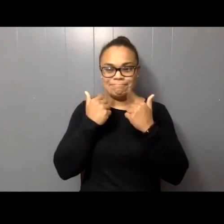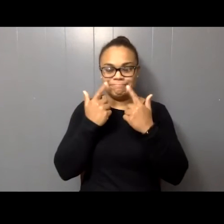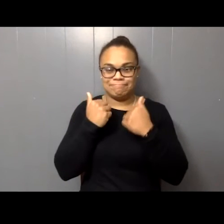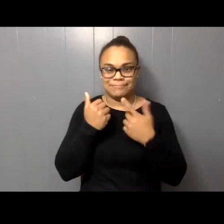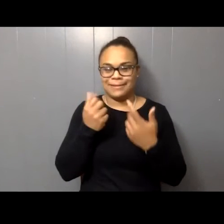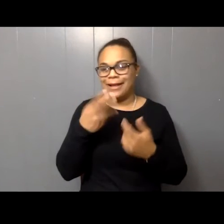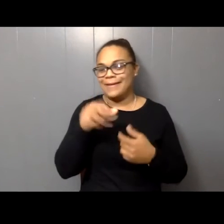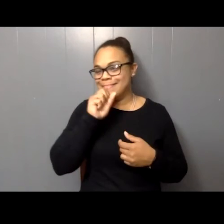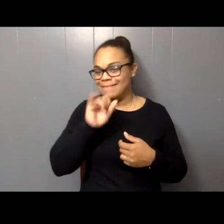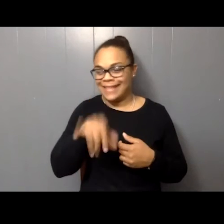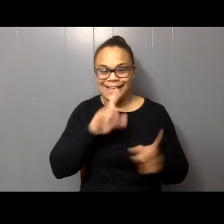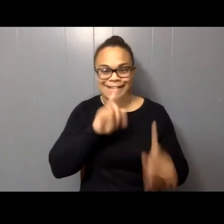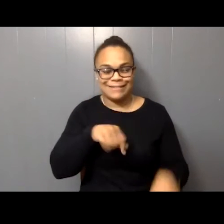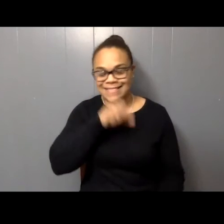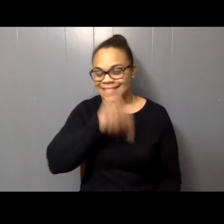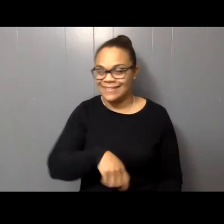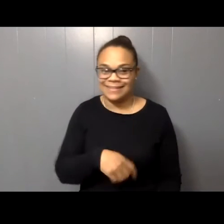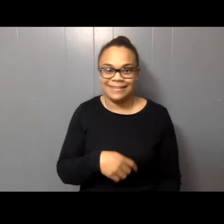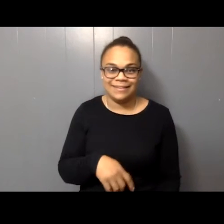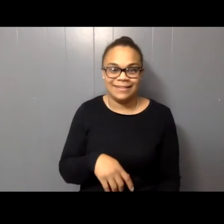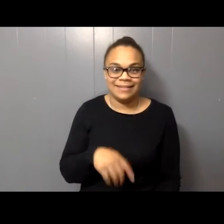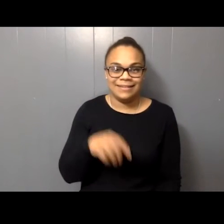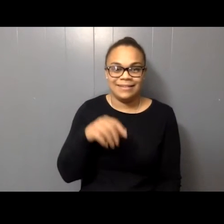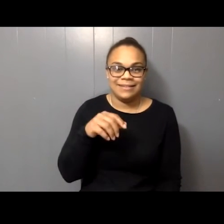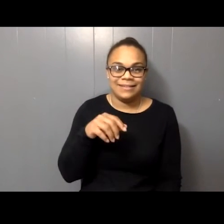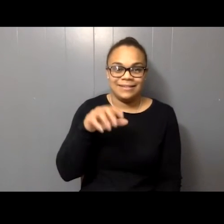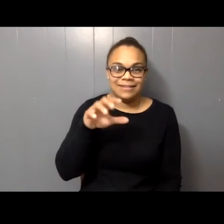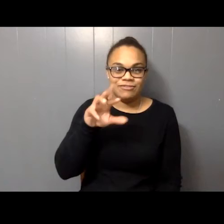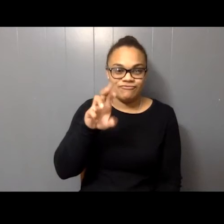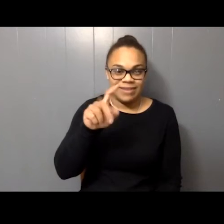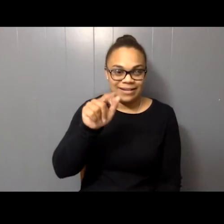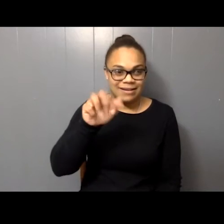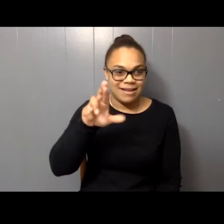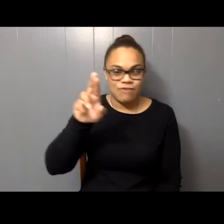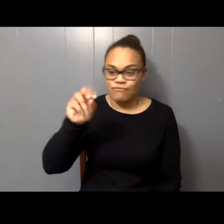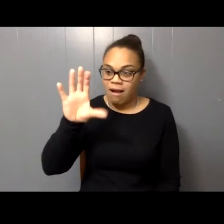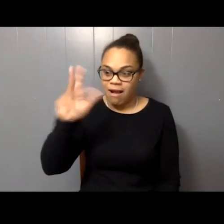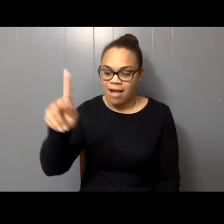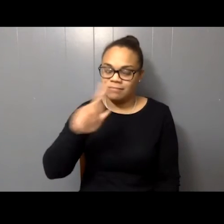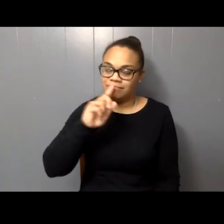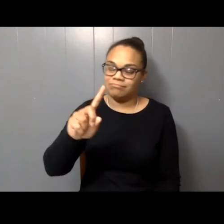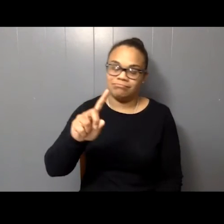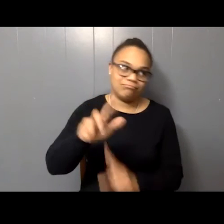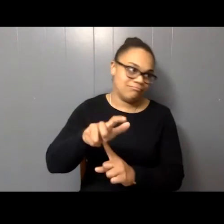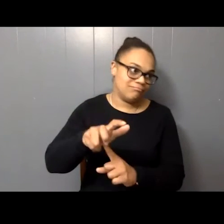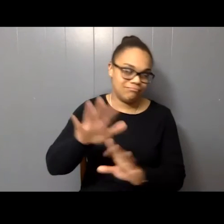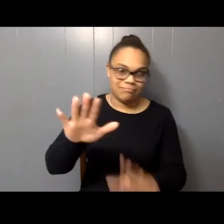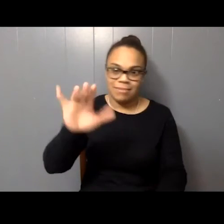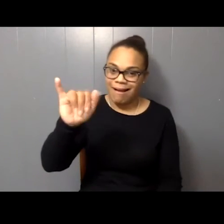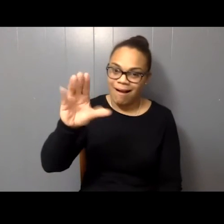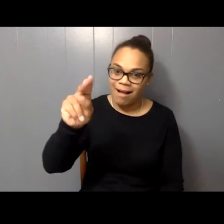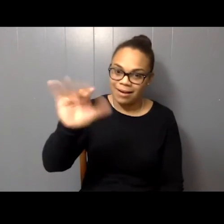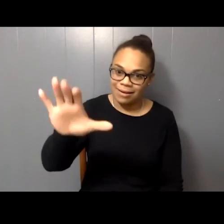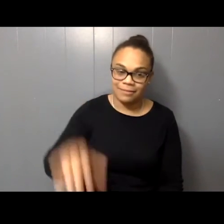it. I love it. Bretman Rock. Oh, amazing. Iconic. Iconic. Hard.